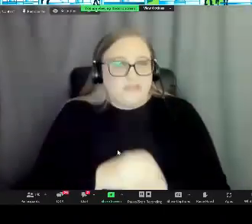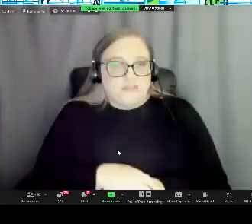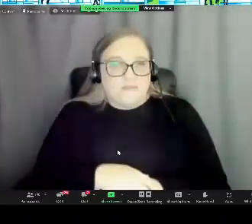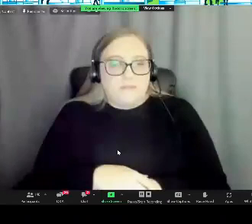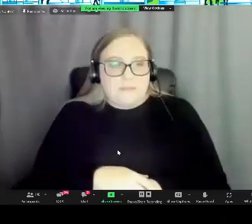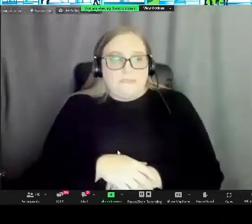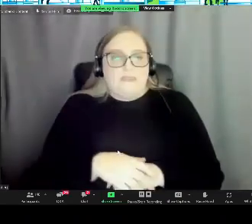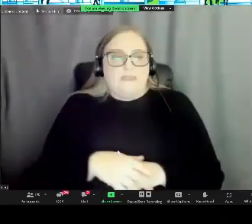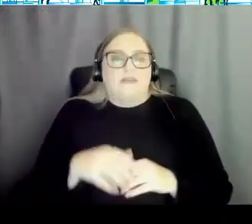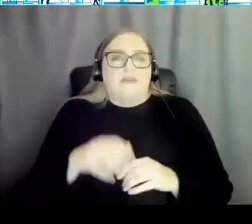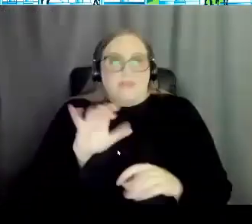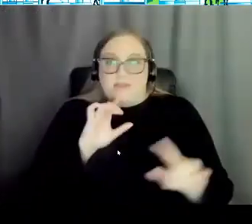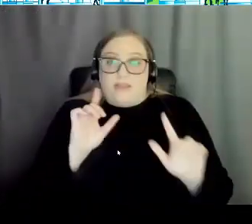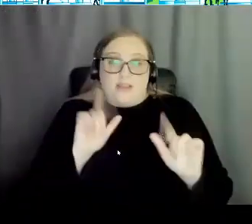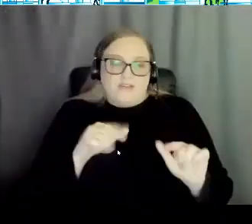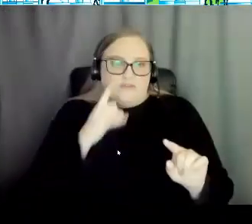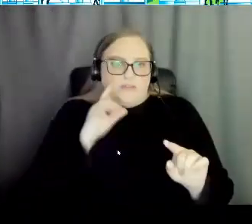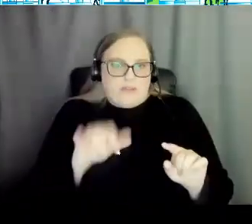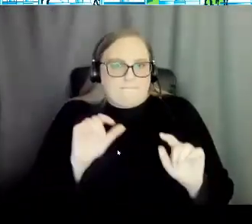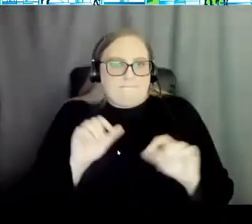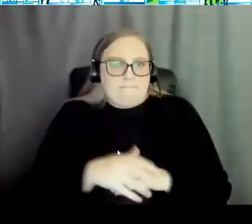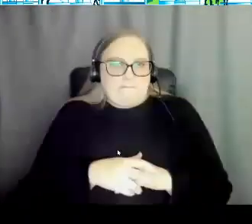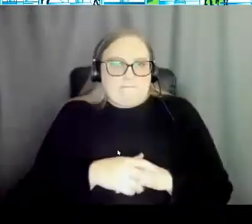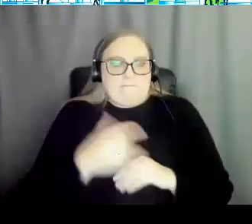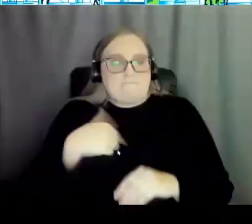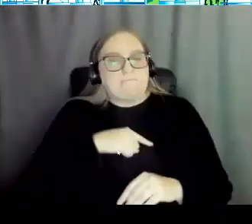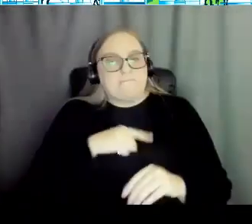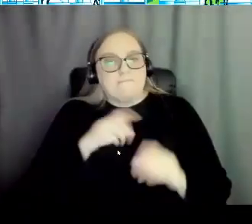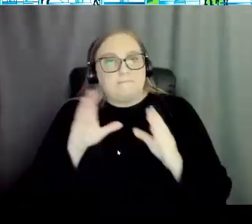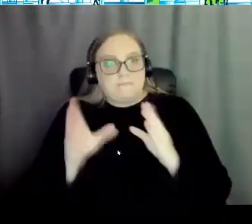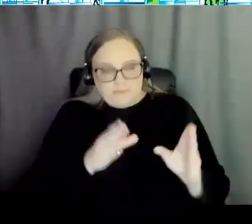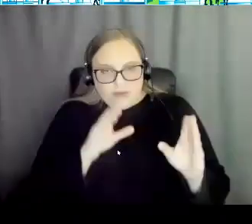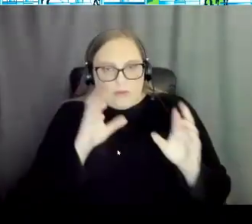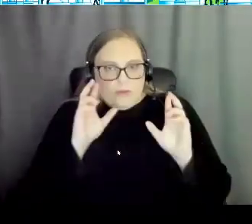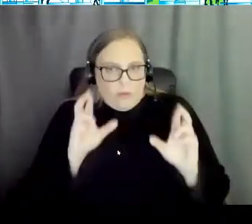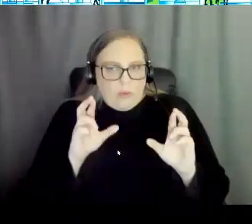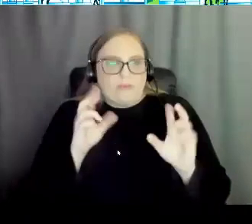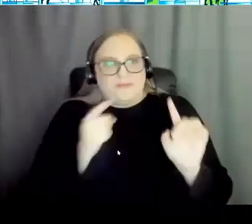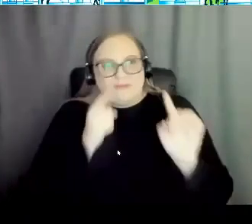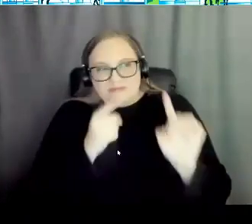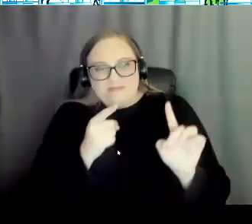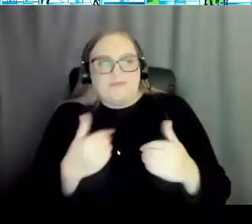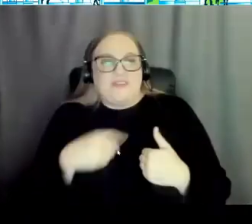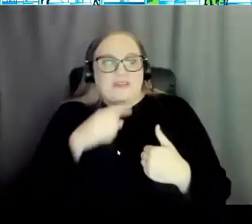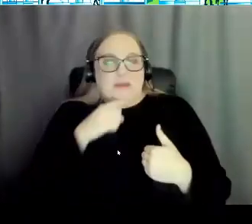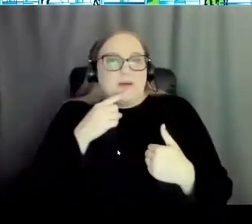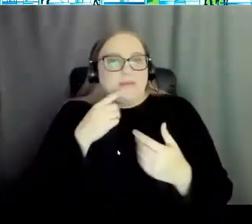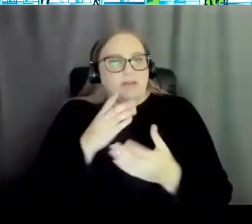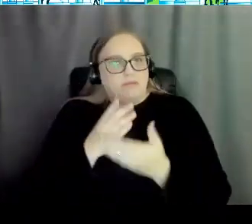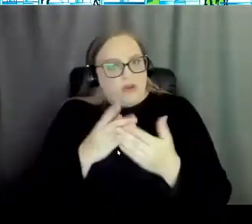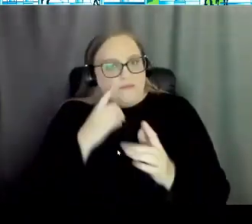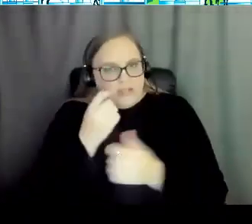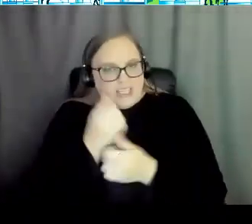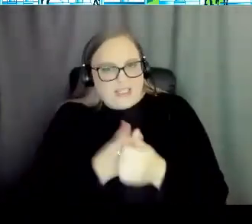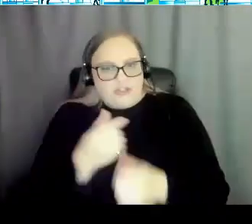that's the answer to that. We plan to, we hope to, we aspire to have a public component to each of these quarterly